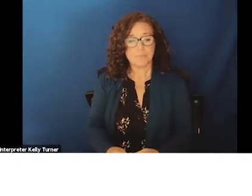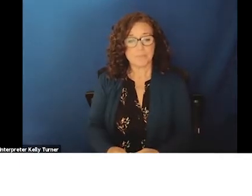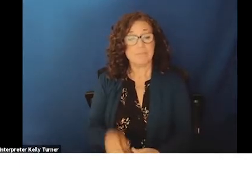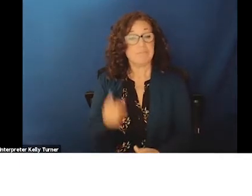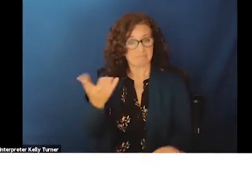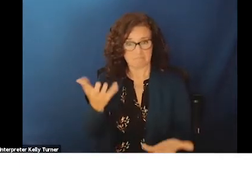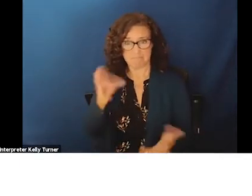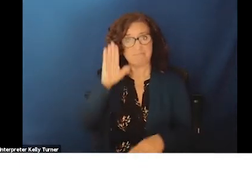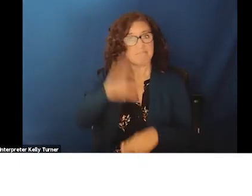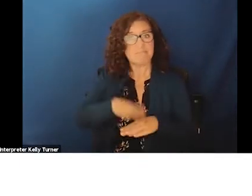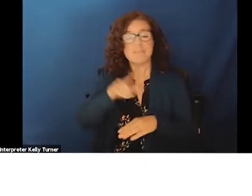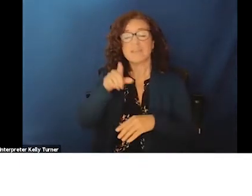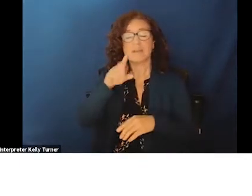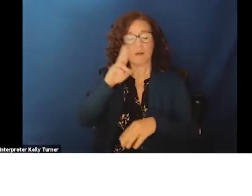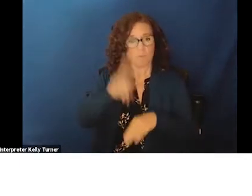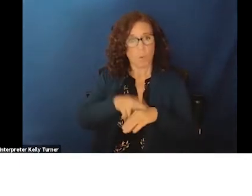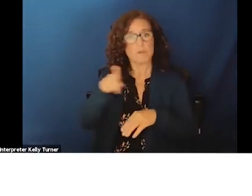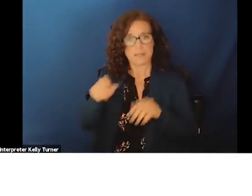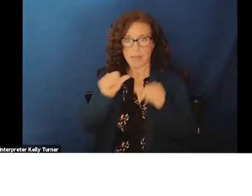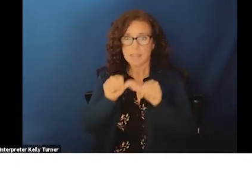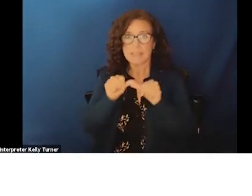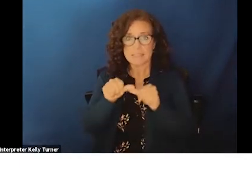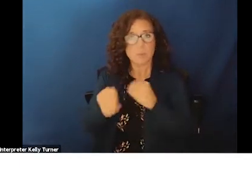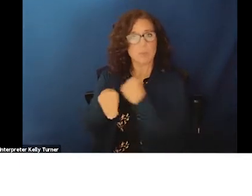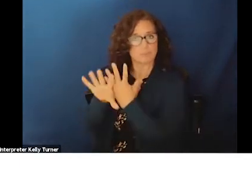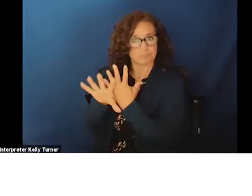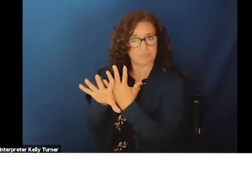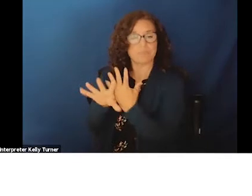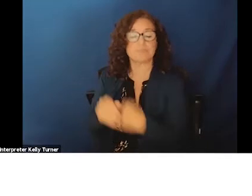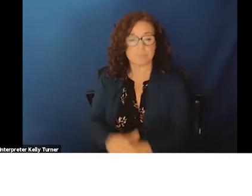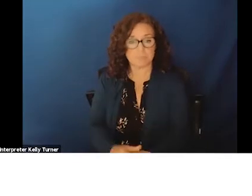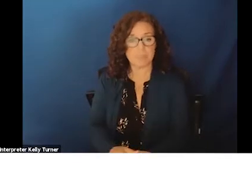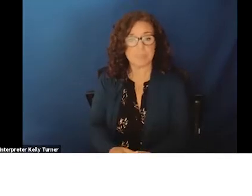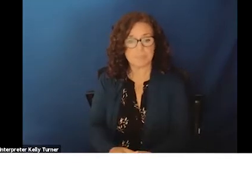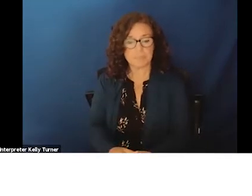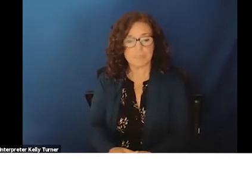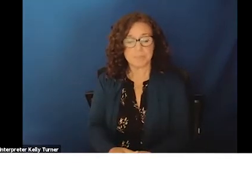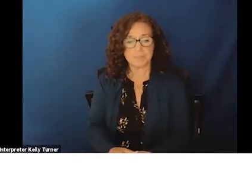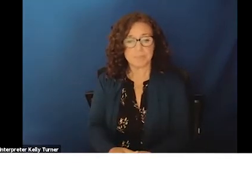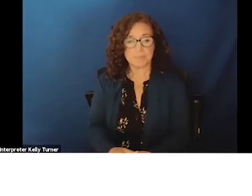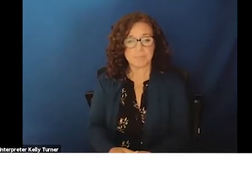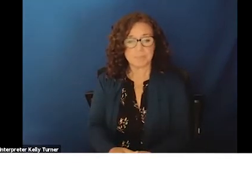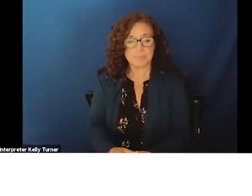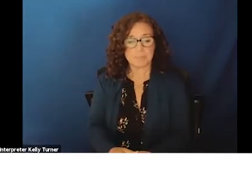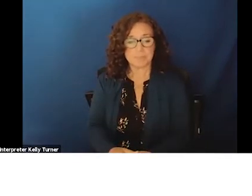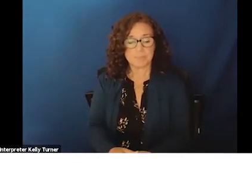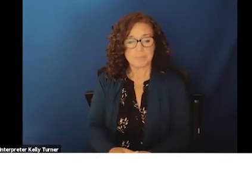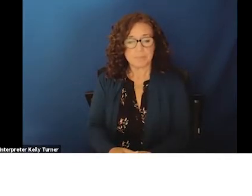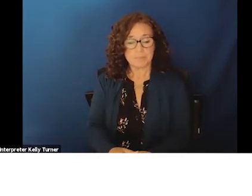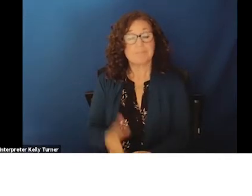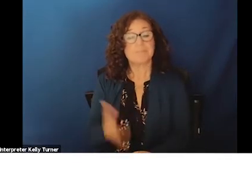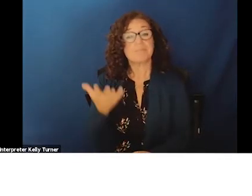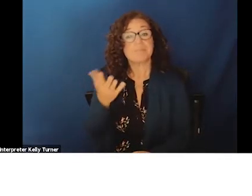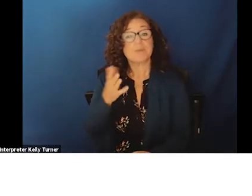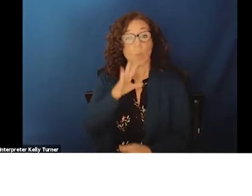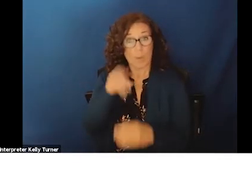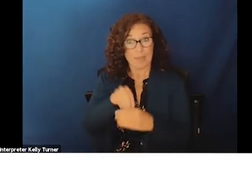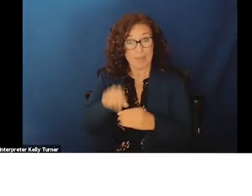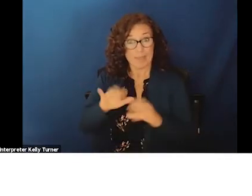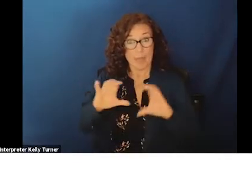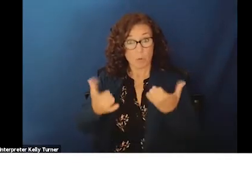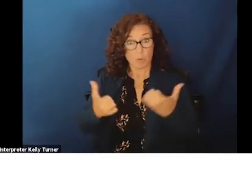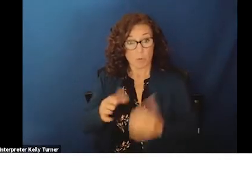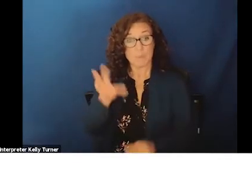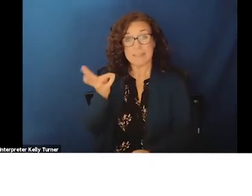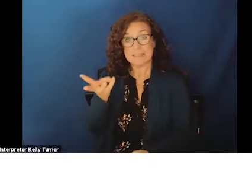continuing their learning virtually. We have actually also had a switch of 68 students who switched